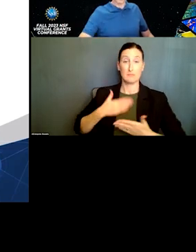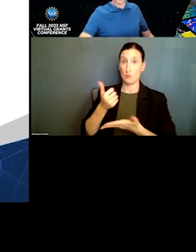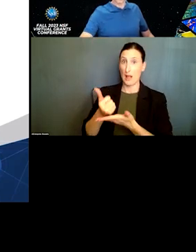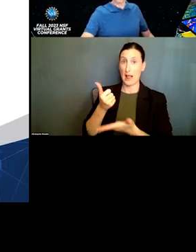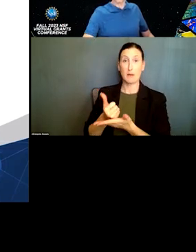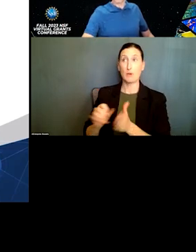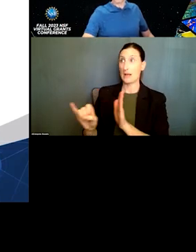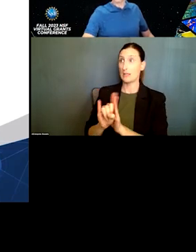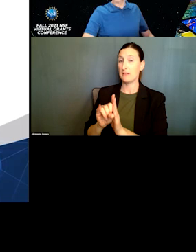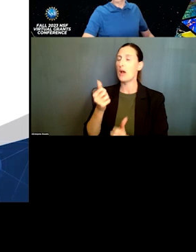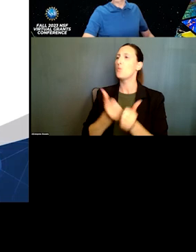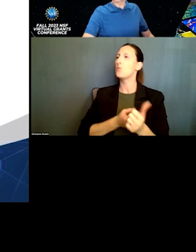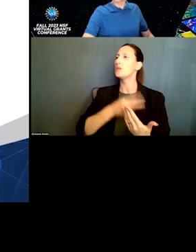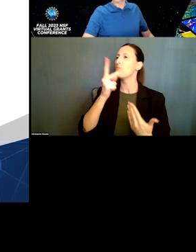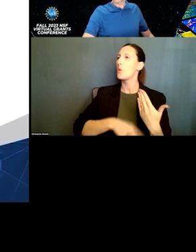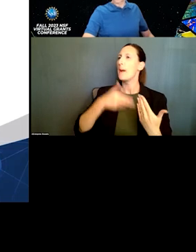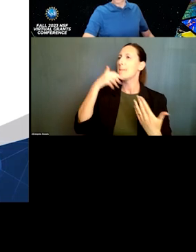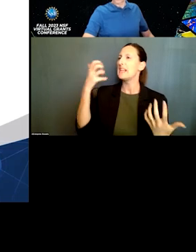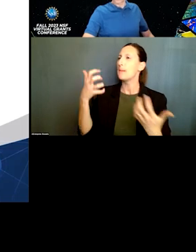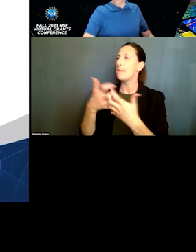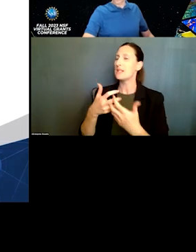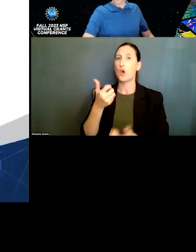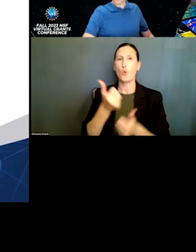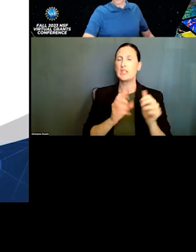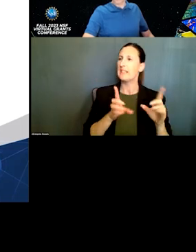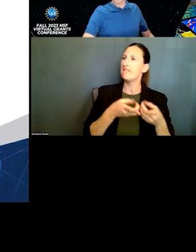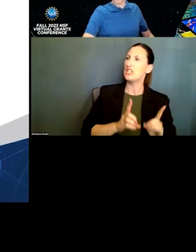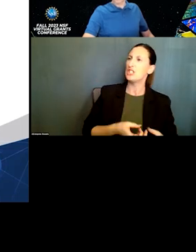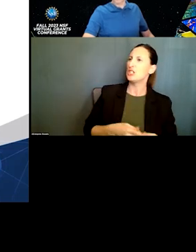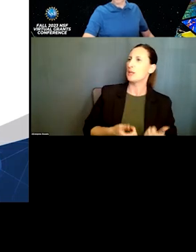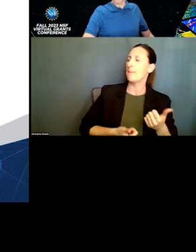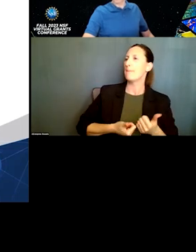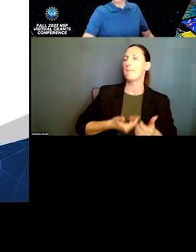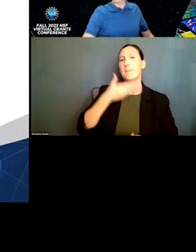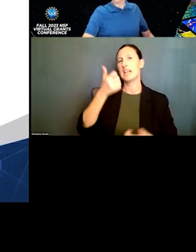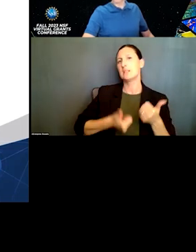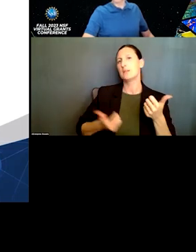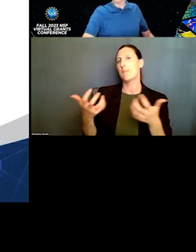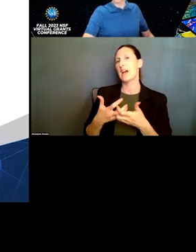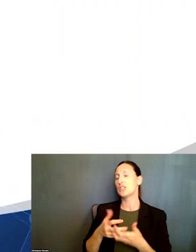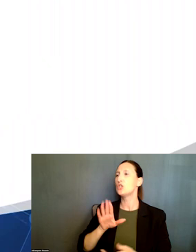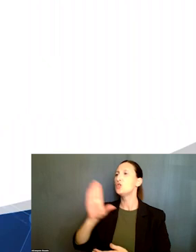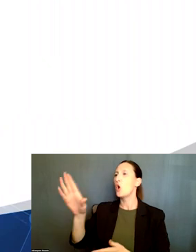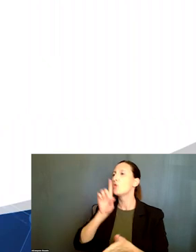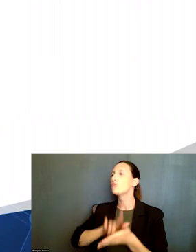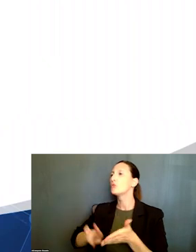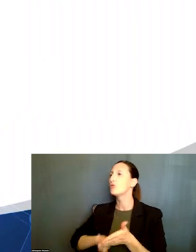which of these programs, which of these divisions would be the best suited to the type of research that you're doing.